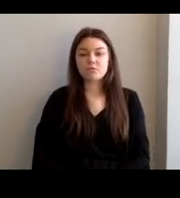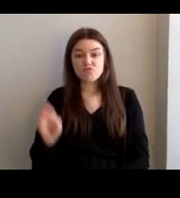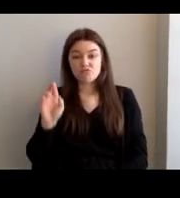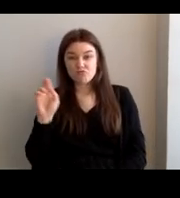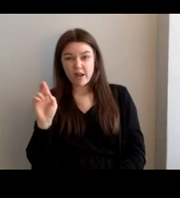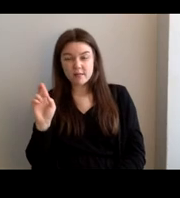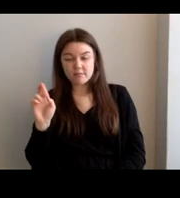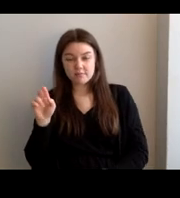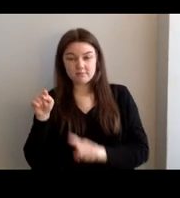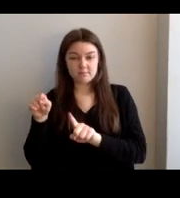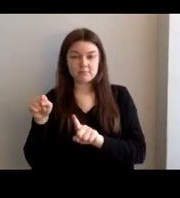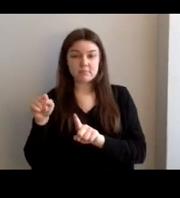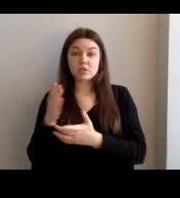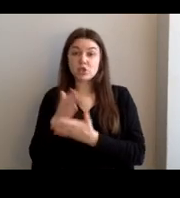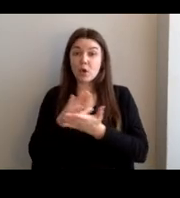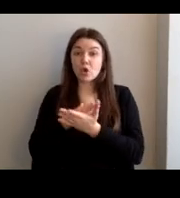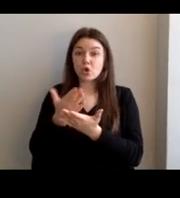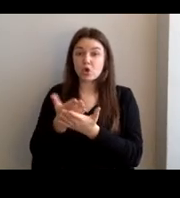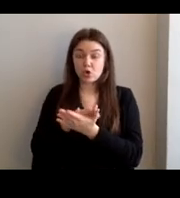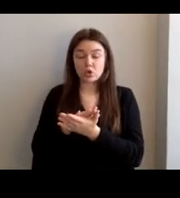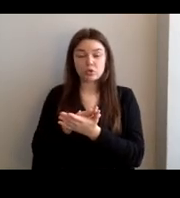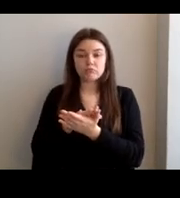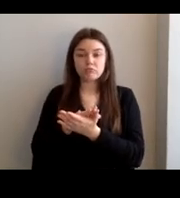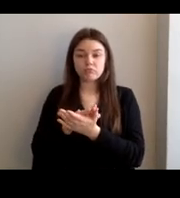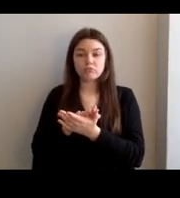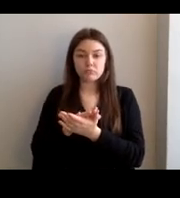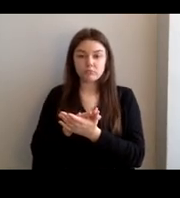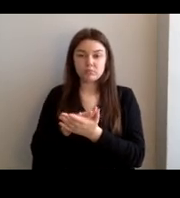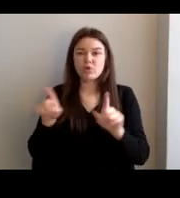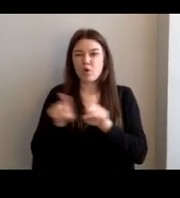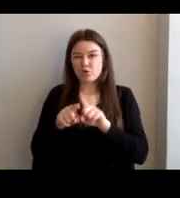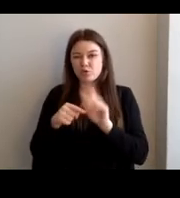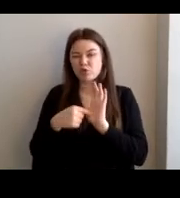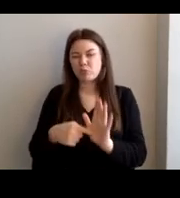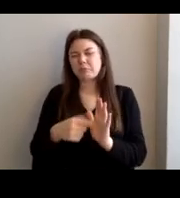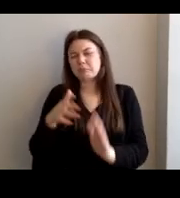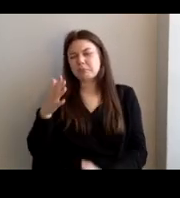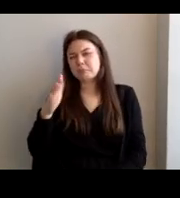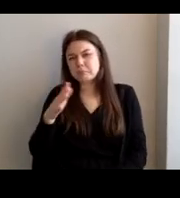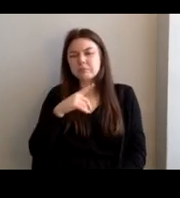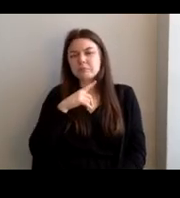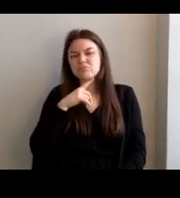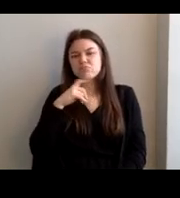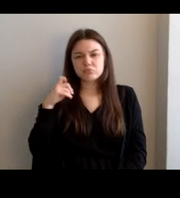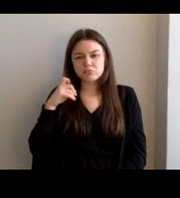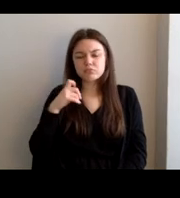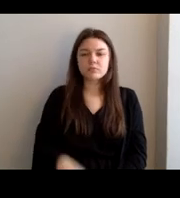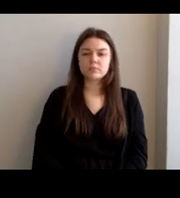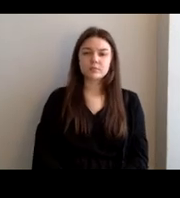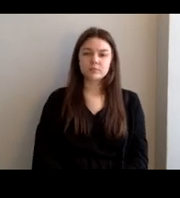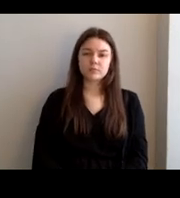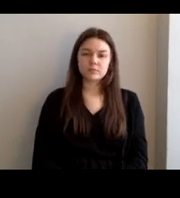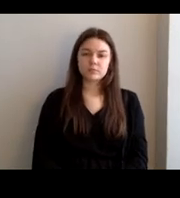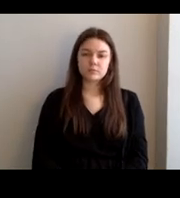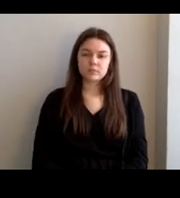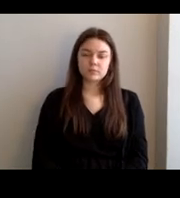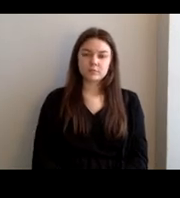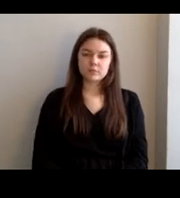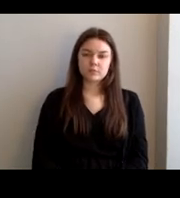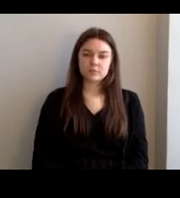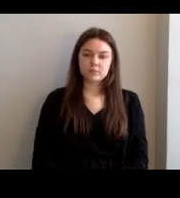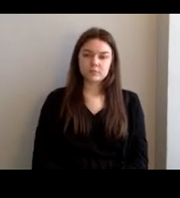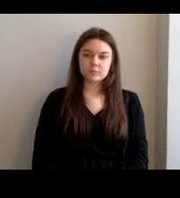have some cooked shrimp that also show about slight level of dehydration on the meat, on